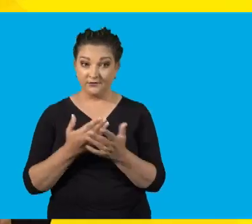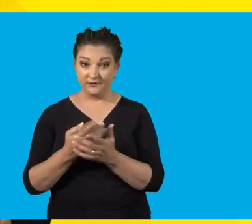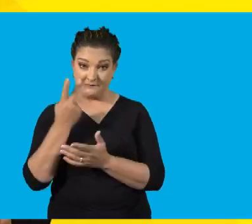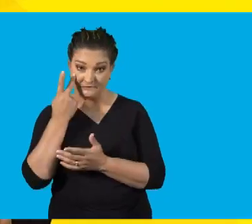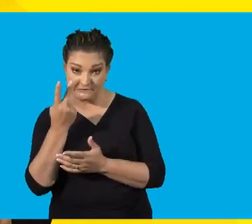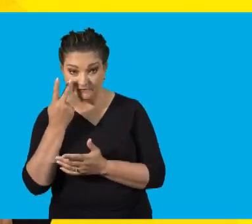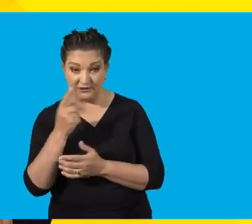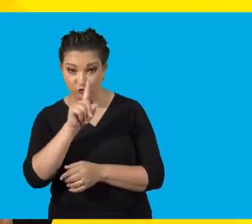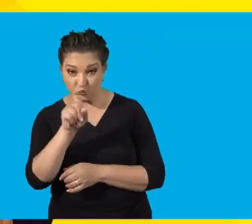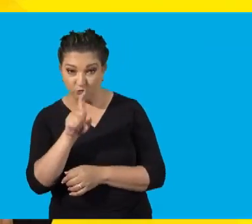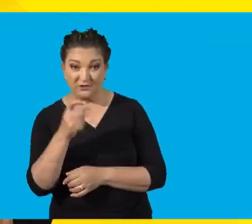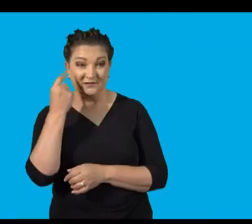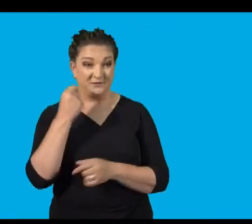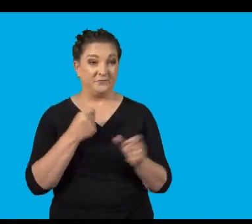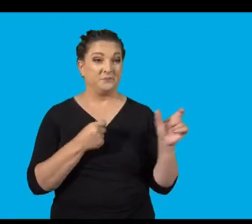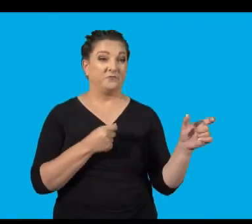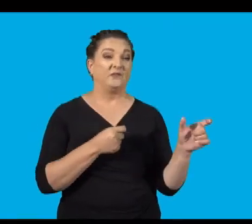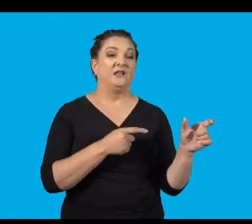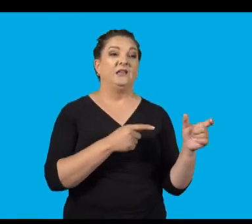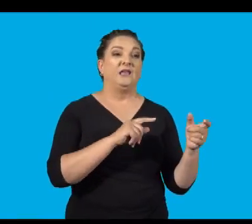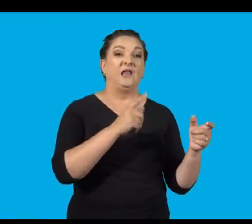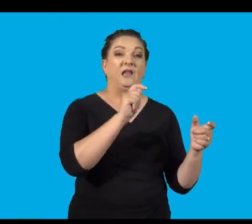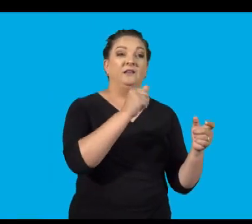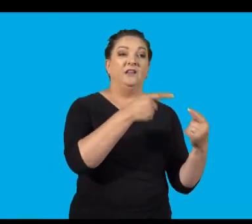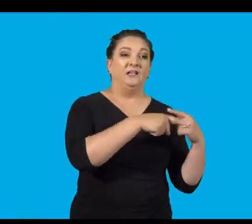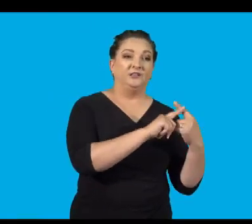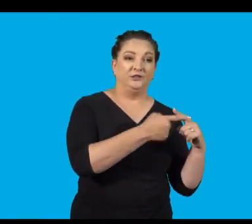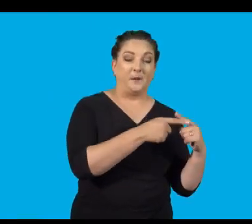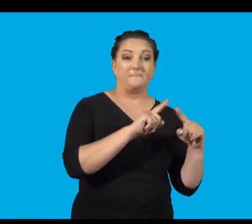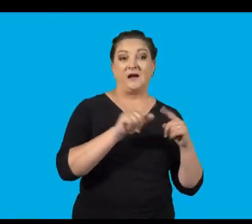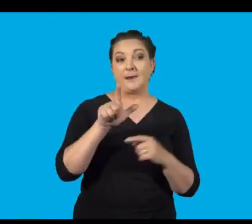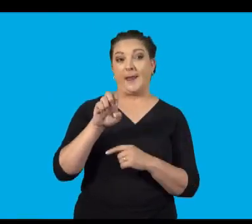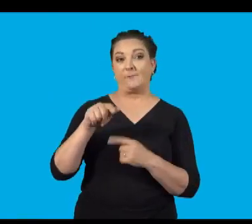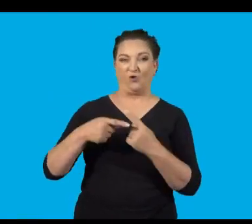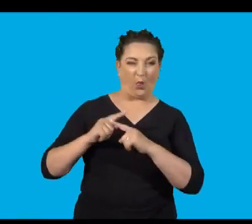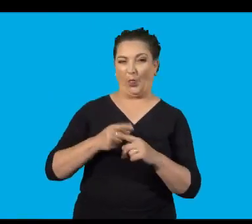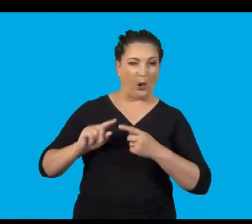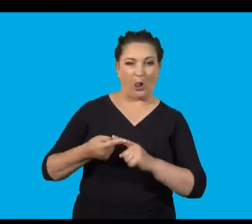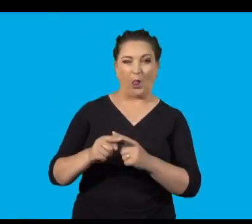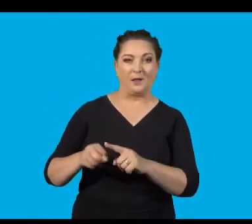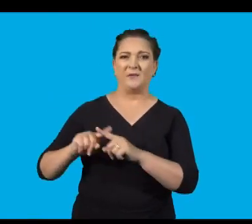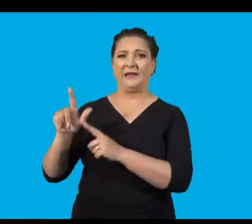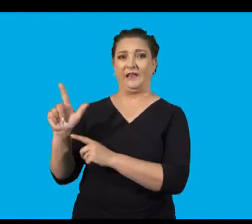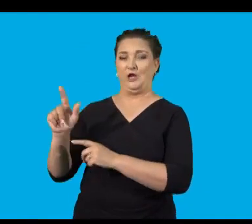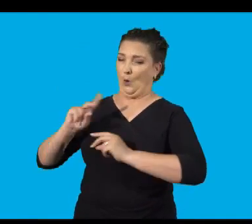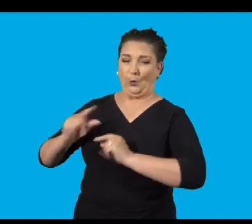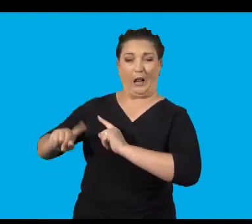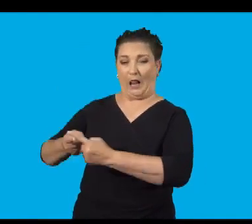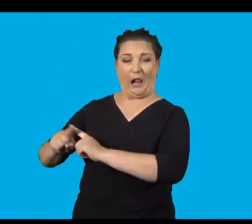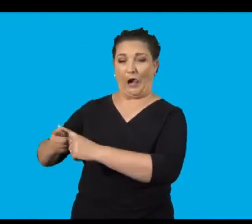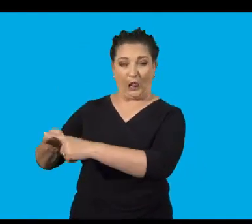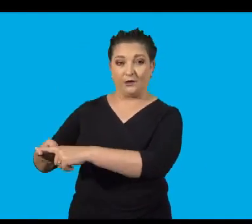this when you get to your question paper. Tandi knits quick, Lebo knits quicker, but Lindy knits